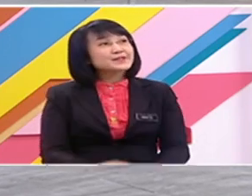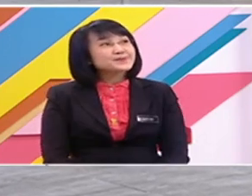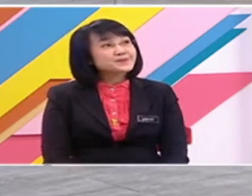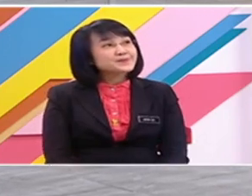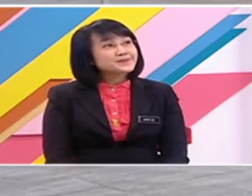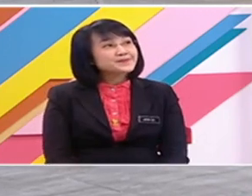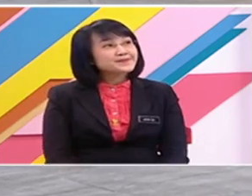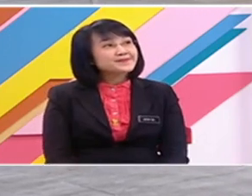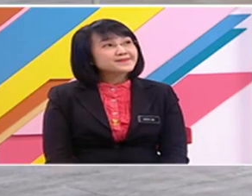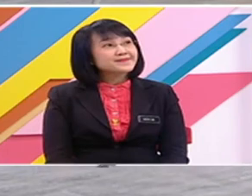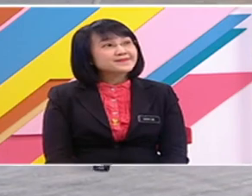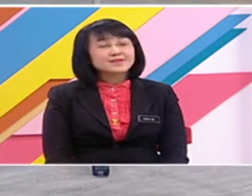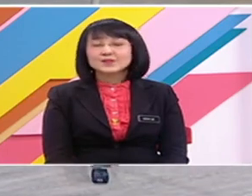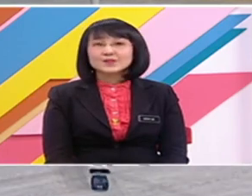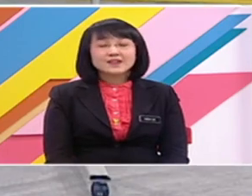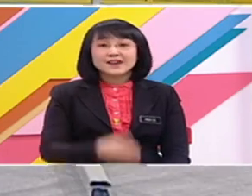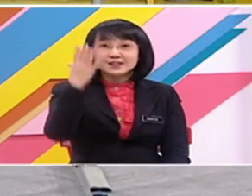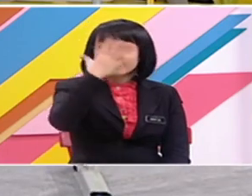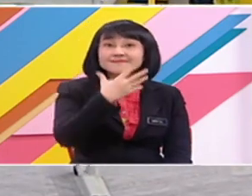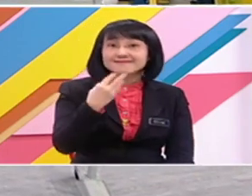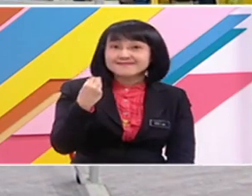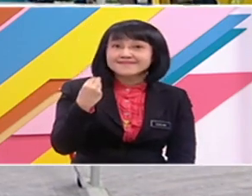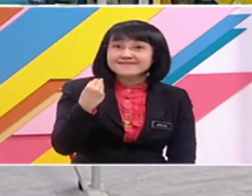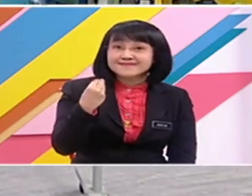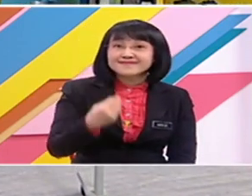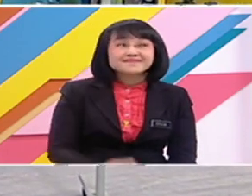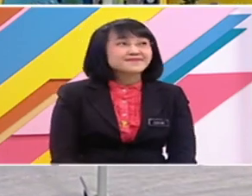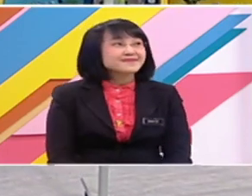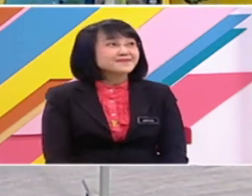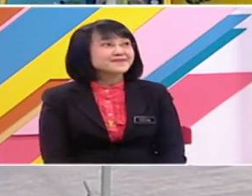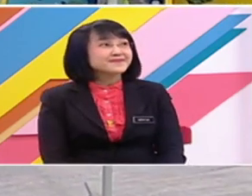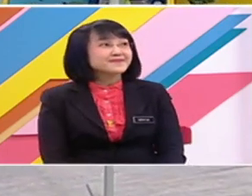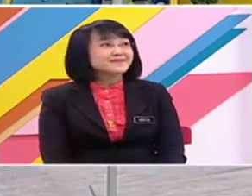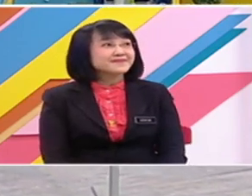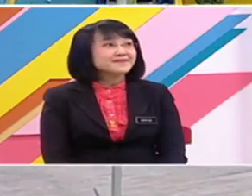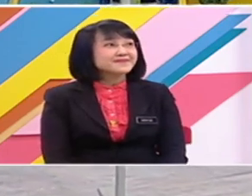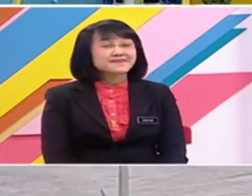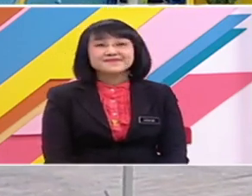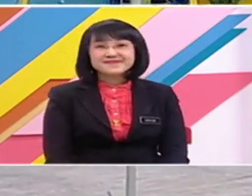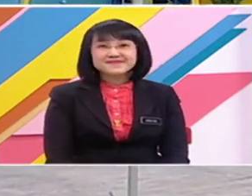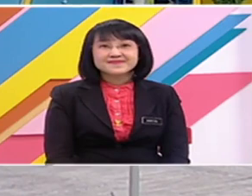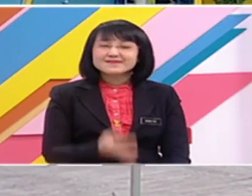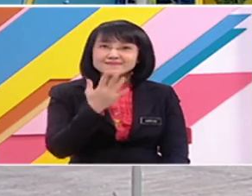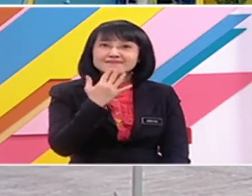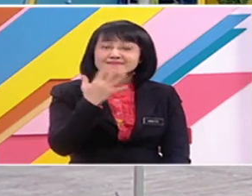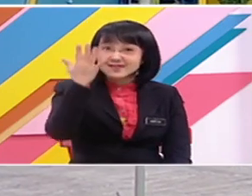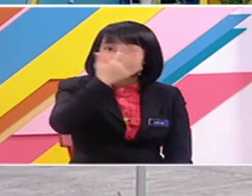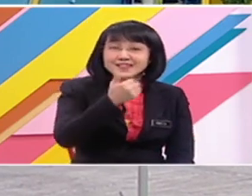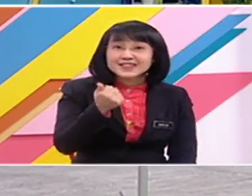is that's a nice outfit. Yes, nice outfit, and the color is looking good. Yes.